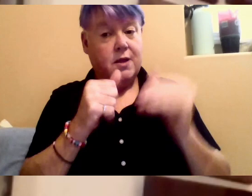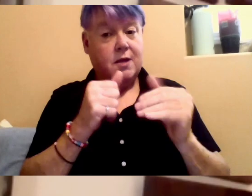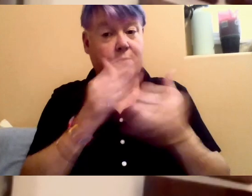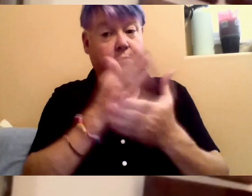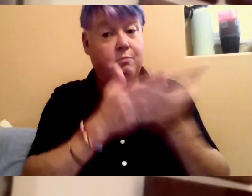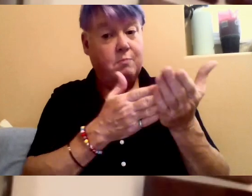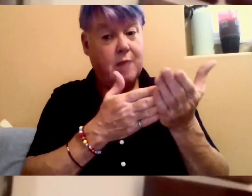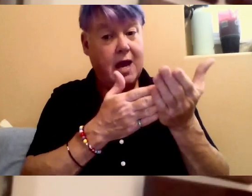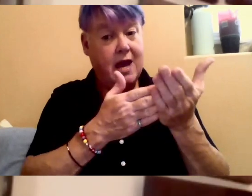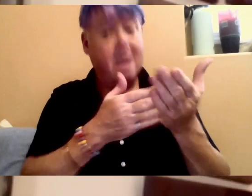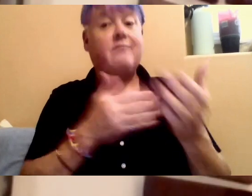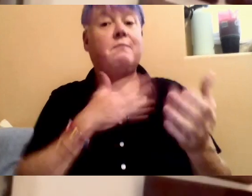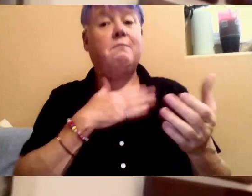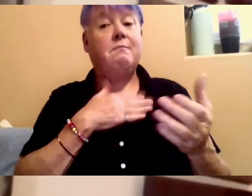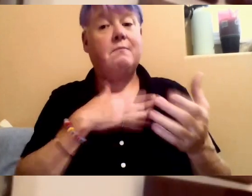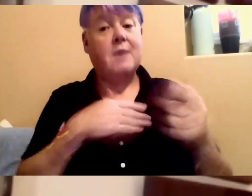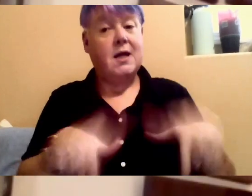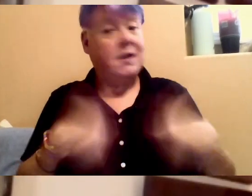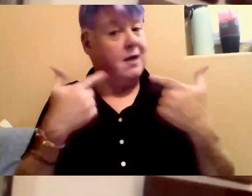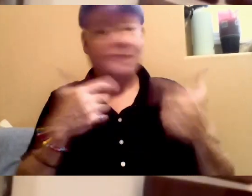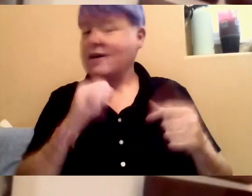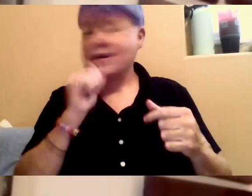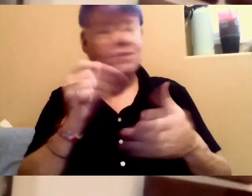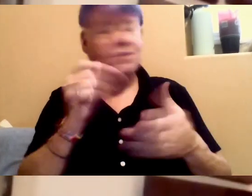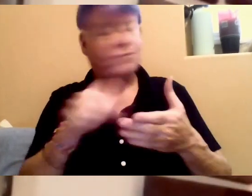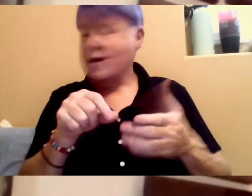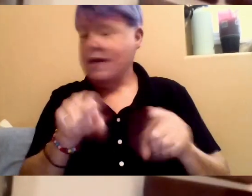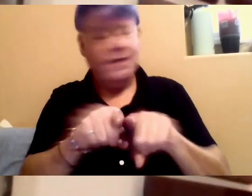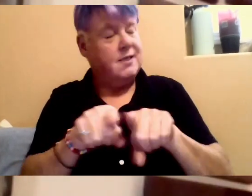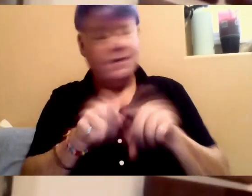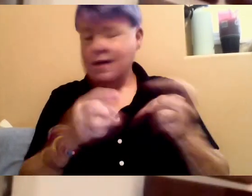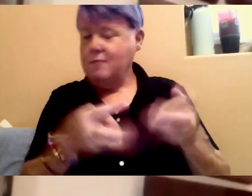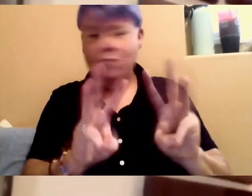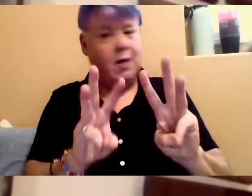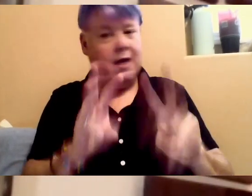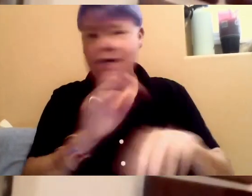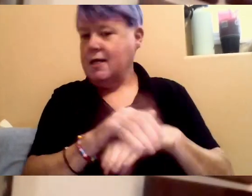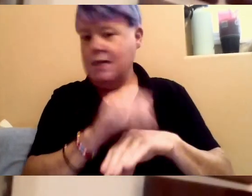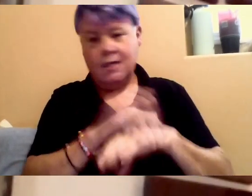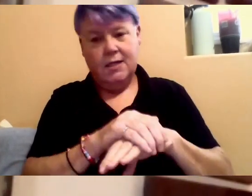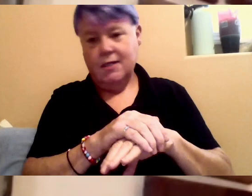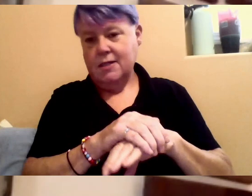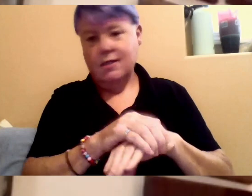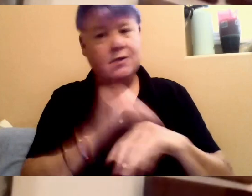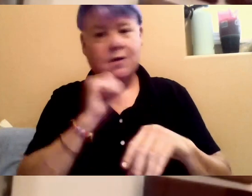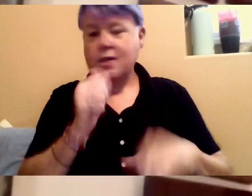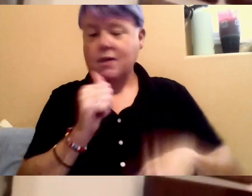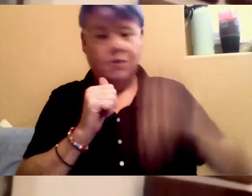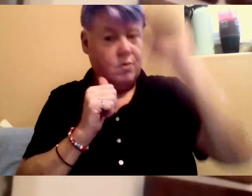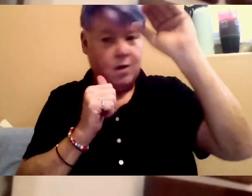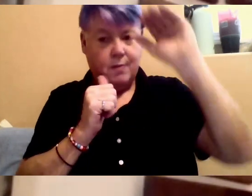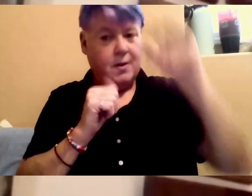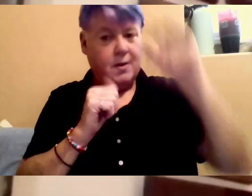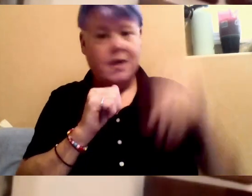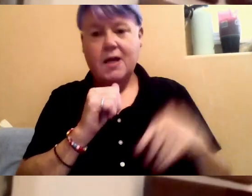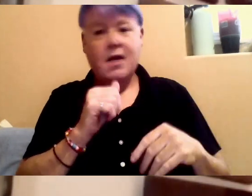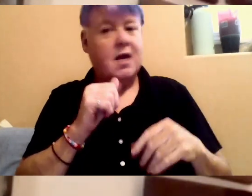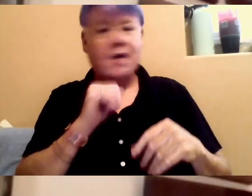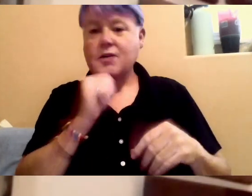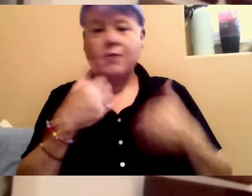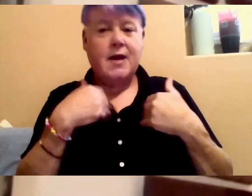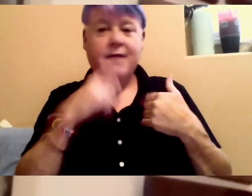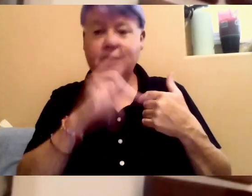in the same way that I know Canada because I did not grow up here. So I lack the history, I lack